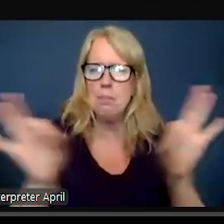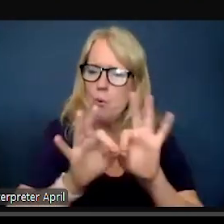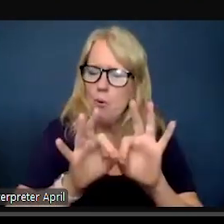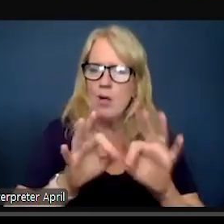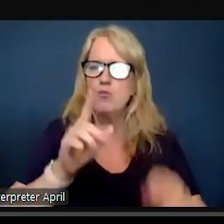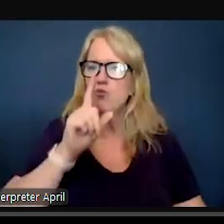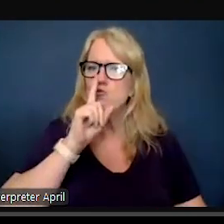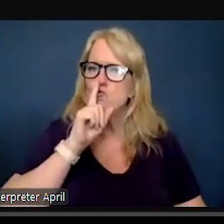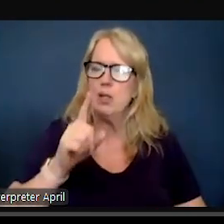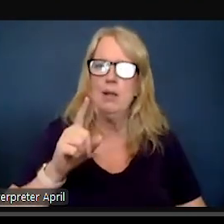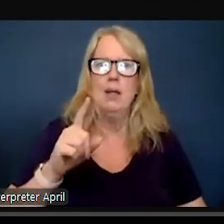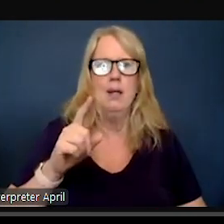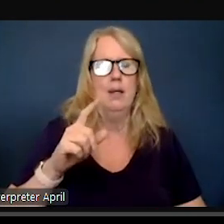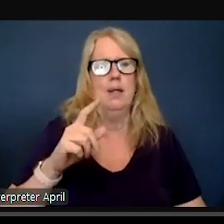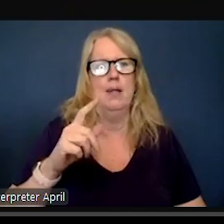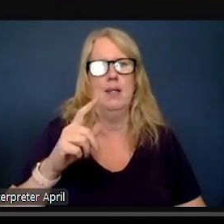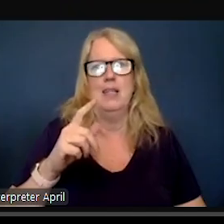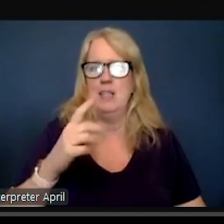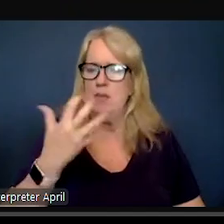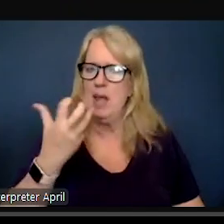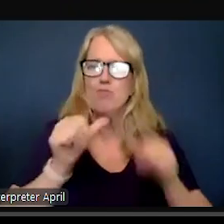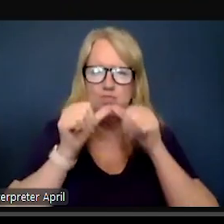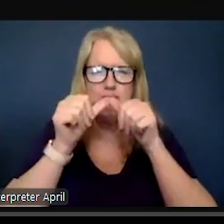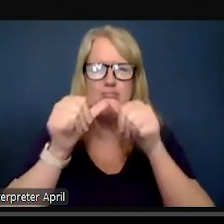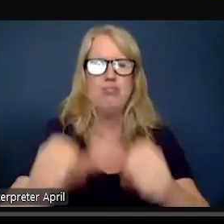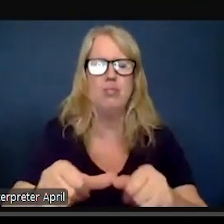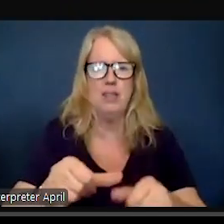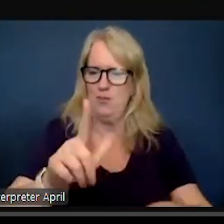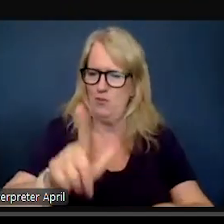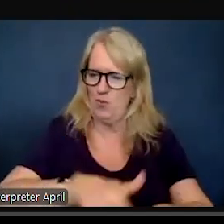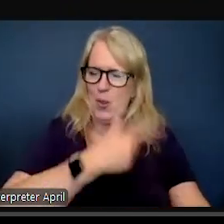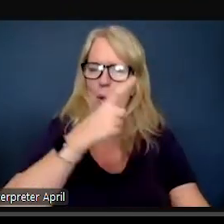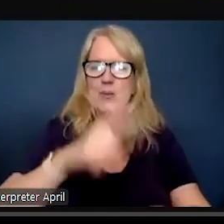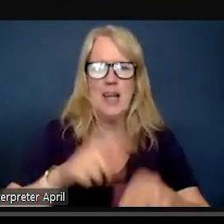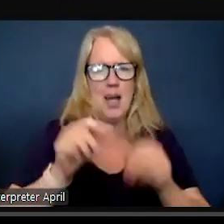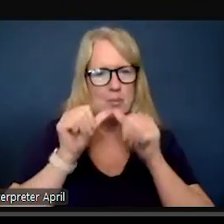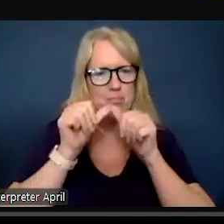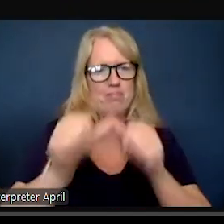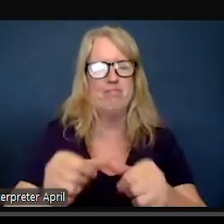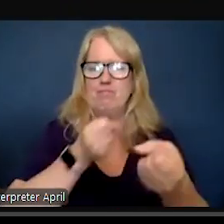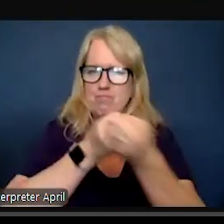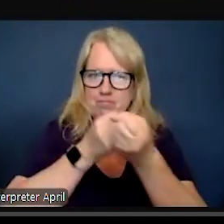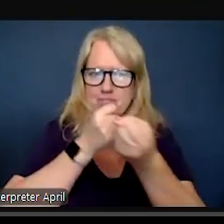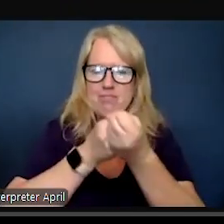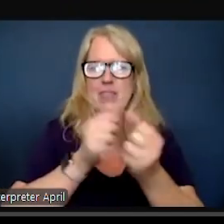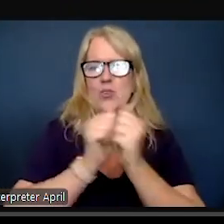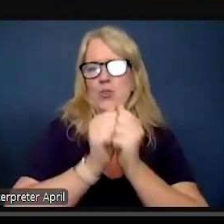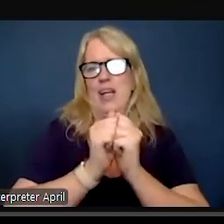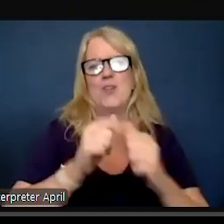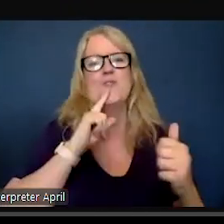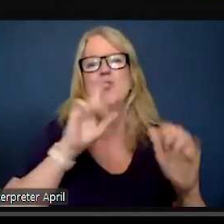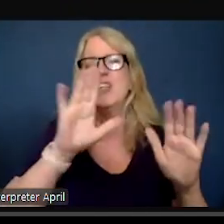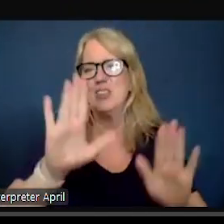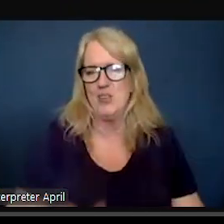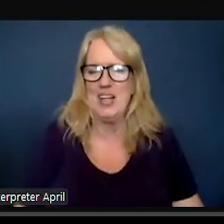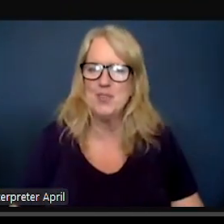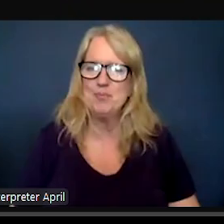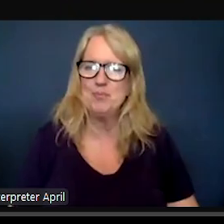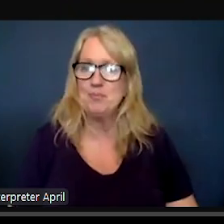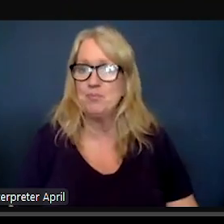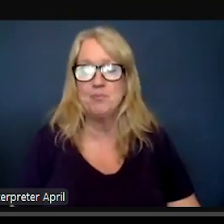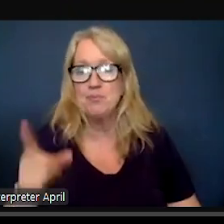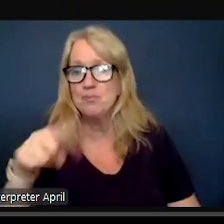to really, like, we're in it for the long haul, right? Um, no, that's really great. Anything